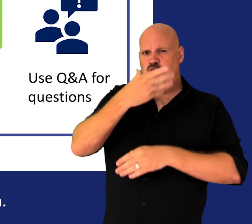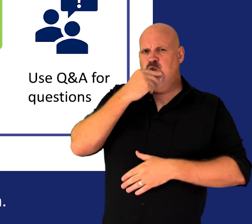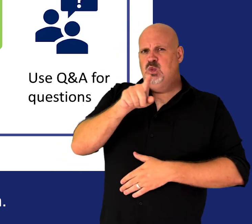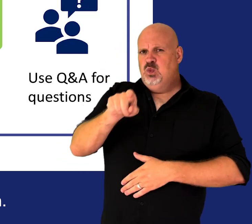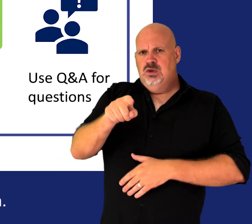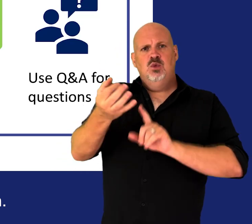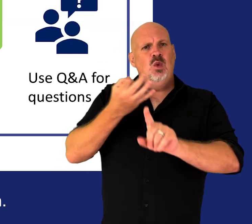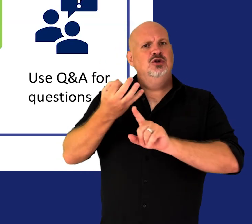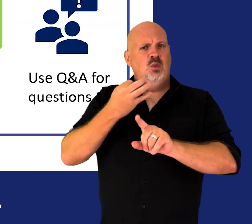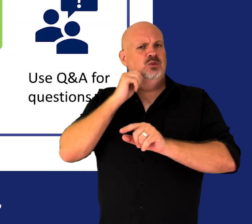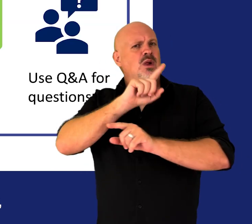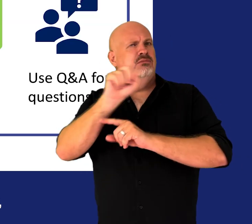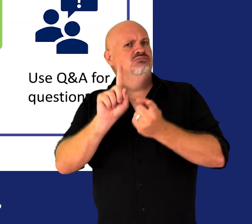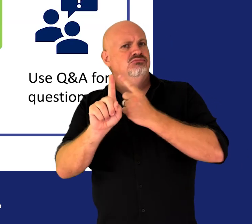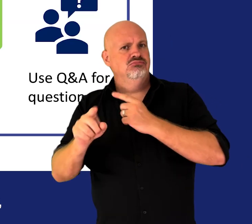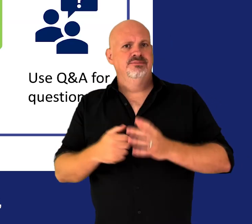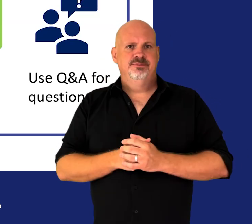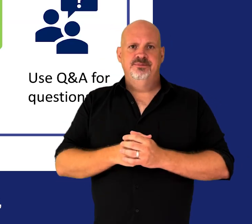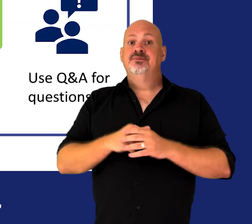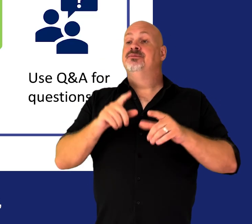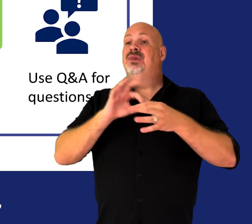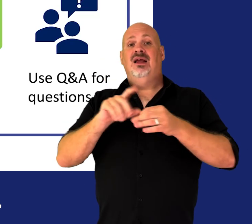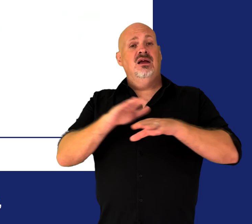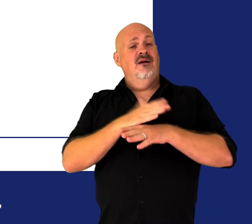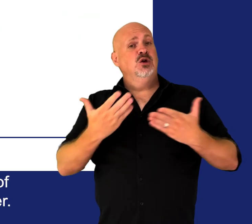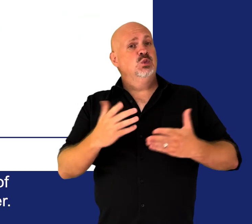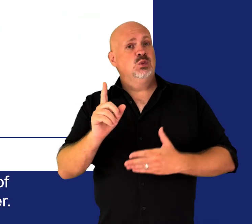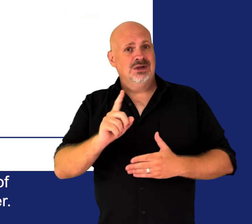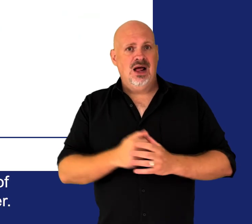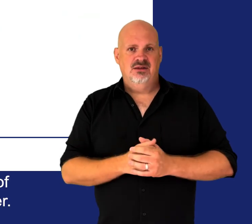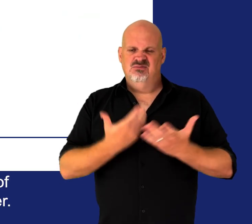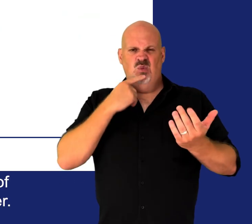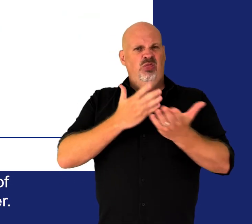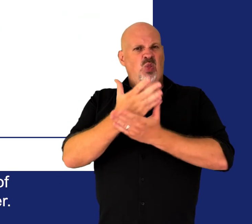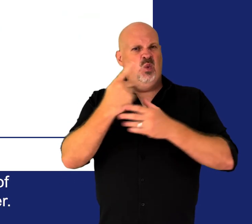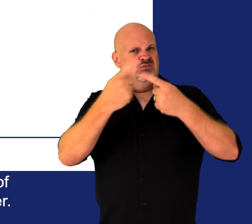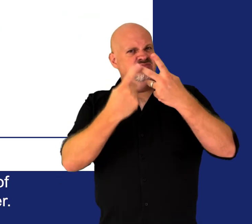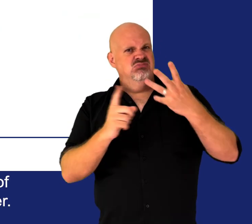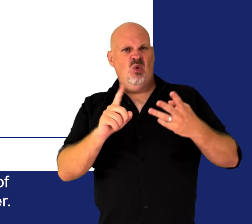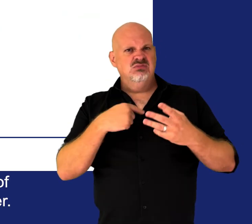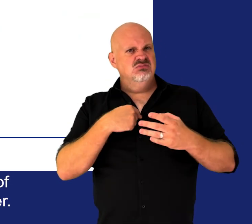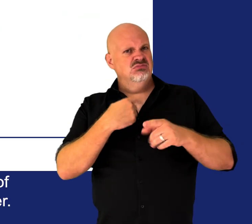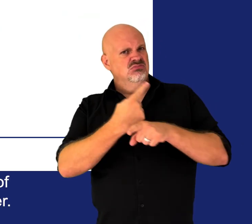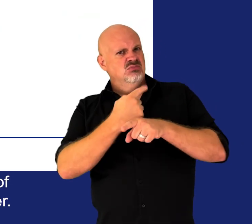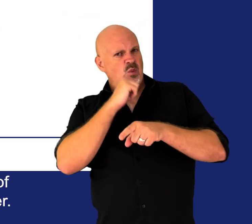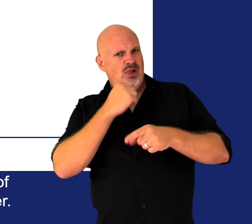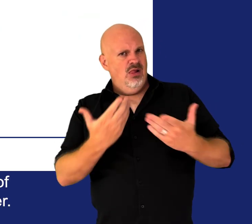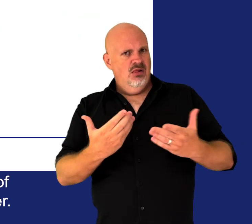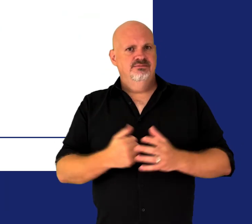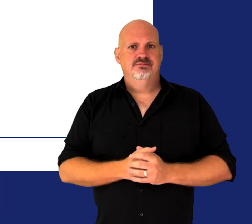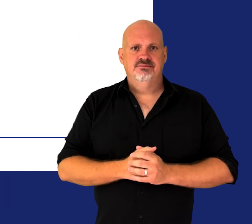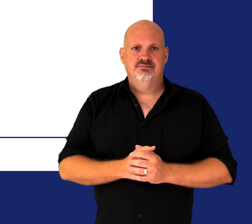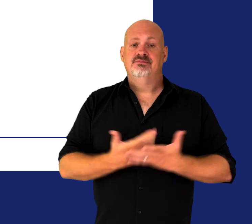use that function. And then in terms of what we're going to cover today, let me just take you through some of the things that we're looking to